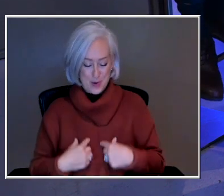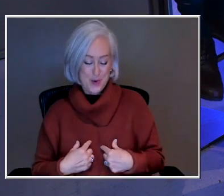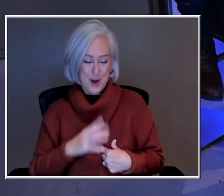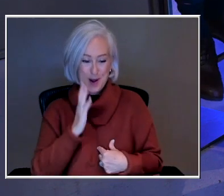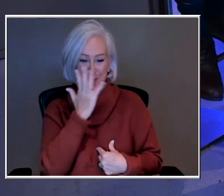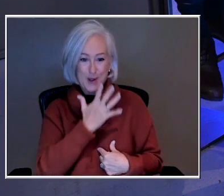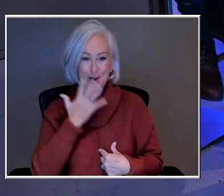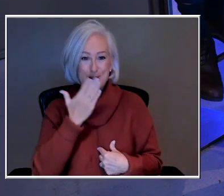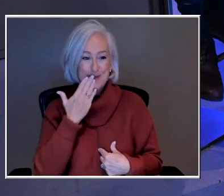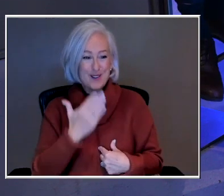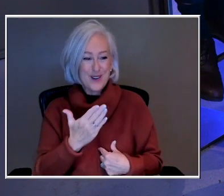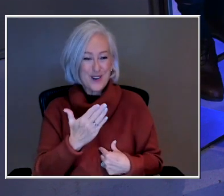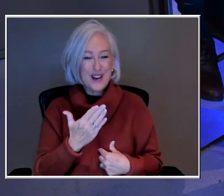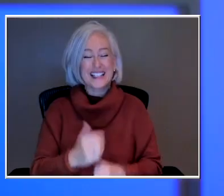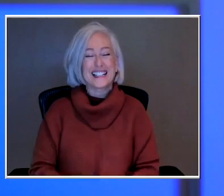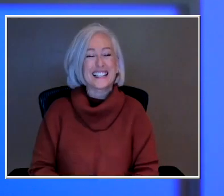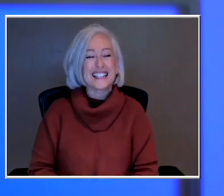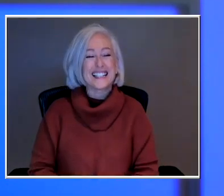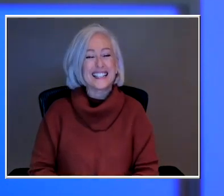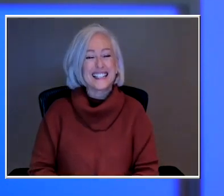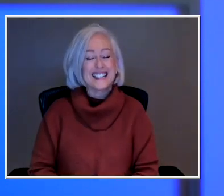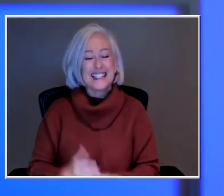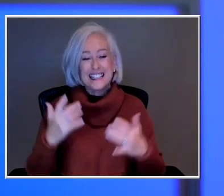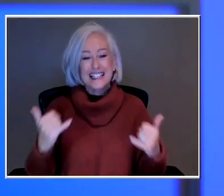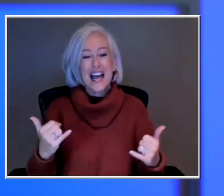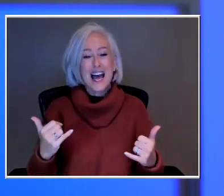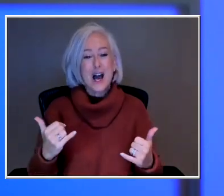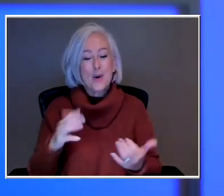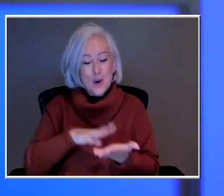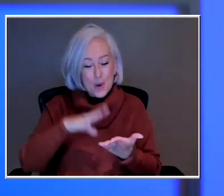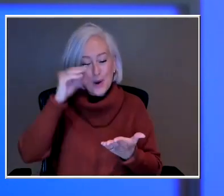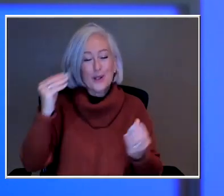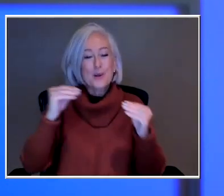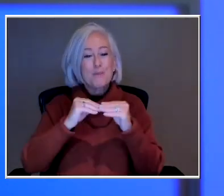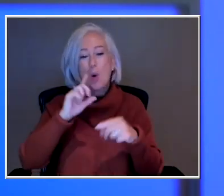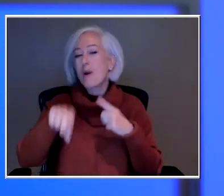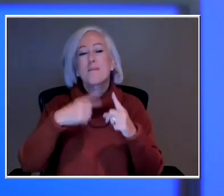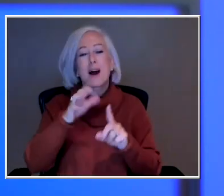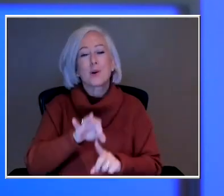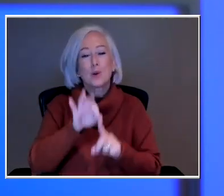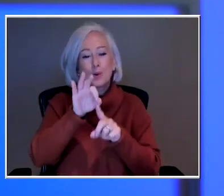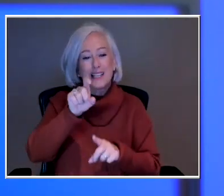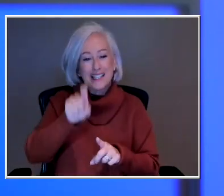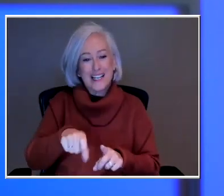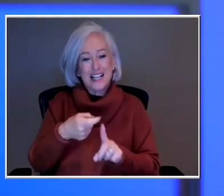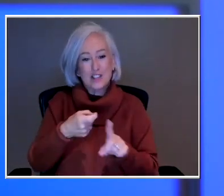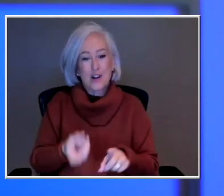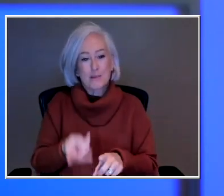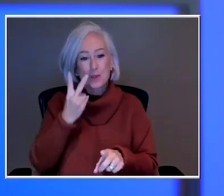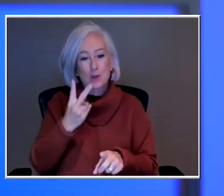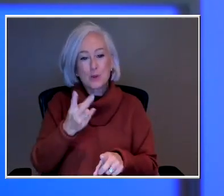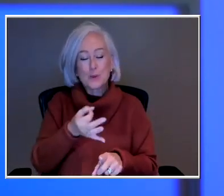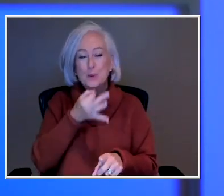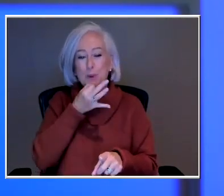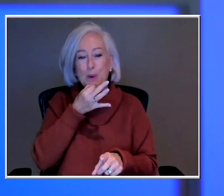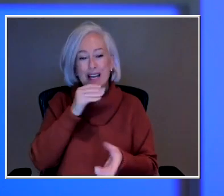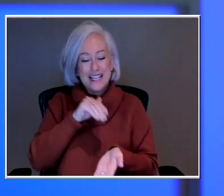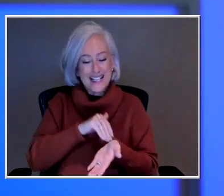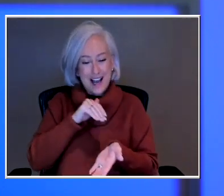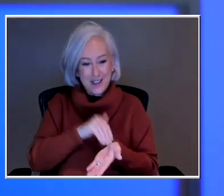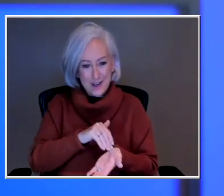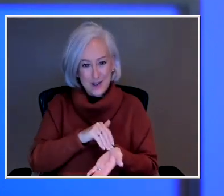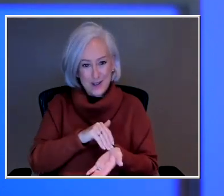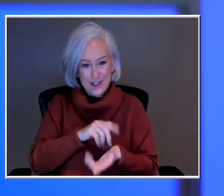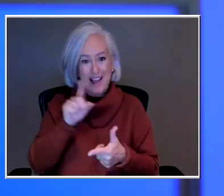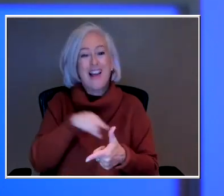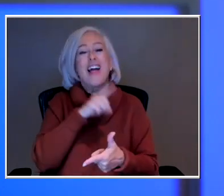we're going to learn more about those unique needs of female athletes from two of our expert physicians. And of course, we mentioned we're going to get a tour of the Current's